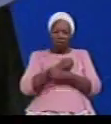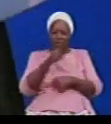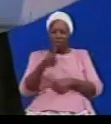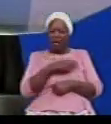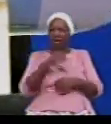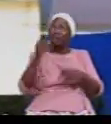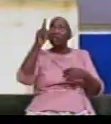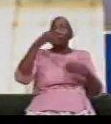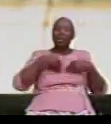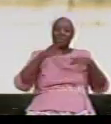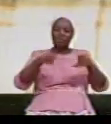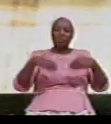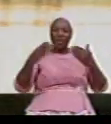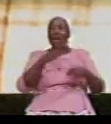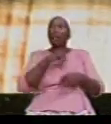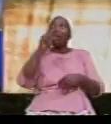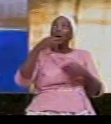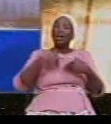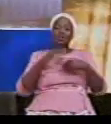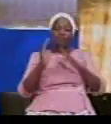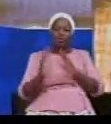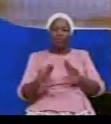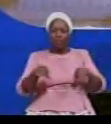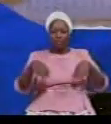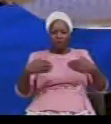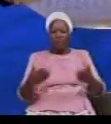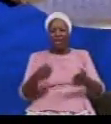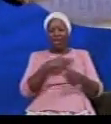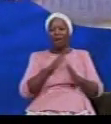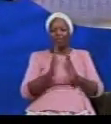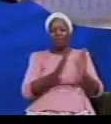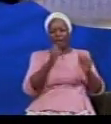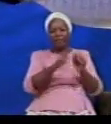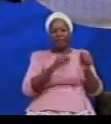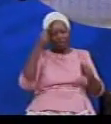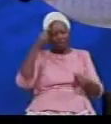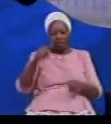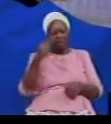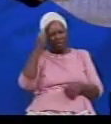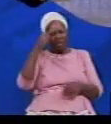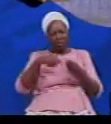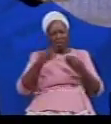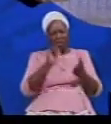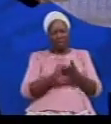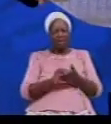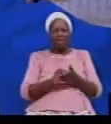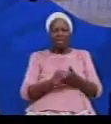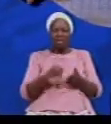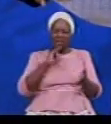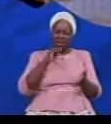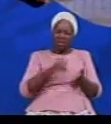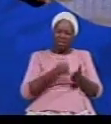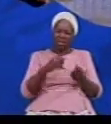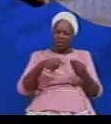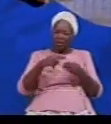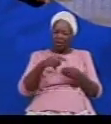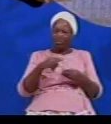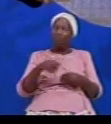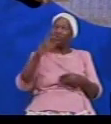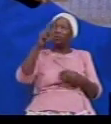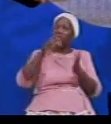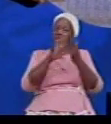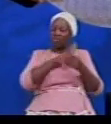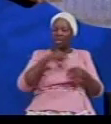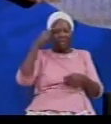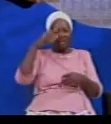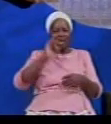has prepared everything for you. Think about that. He thinks about our health. He thinks about our